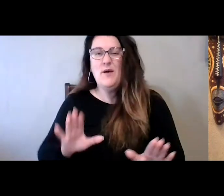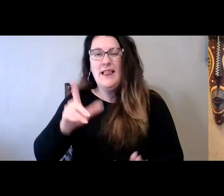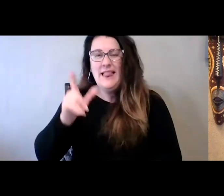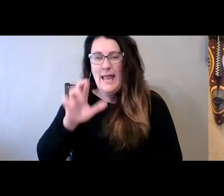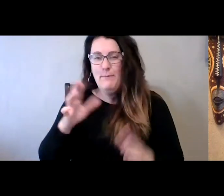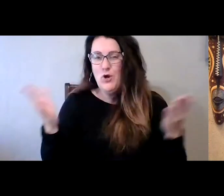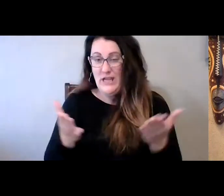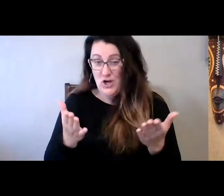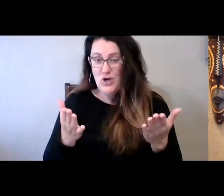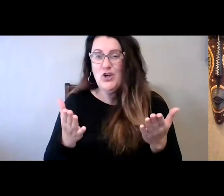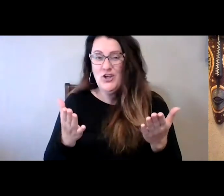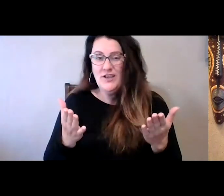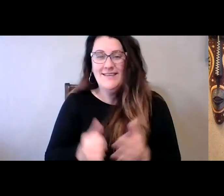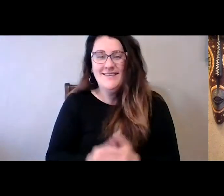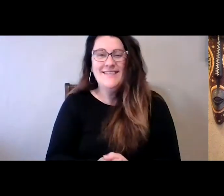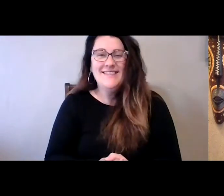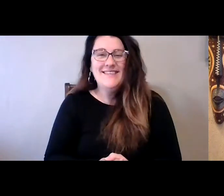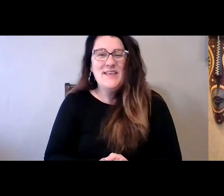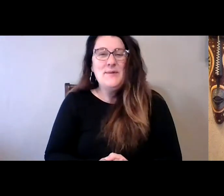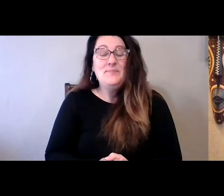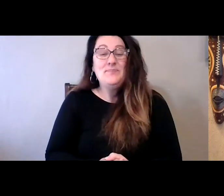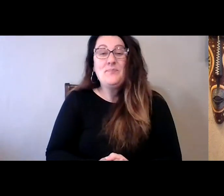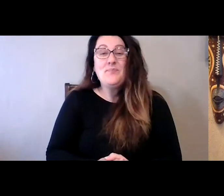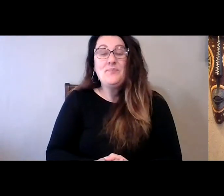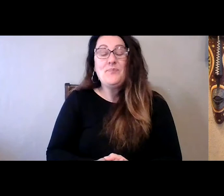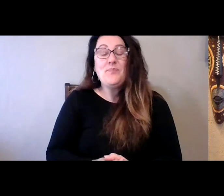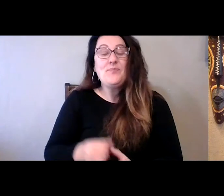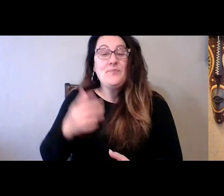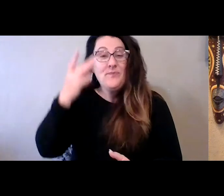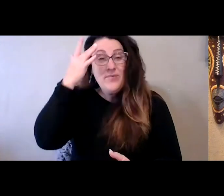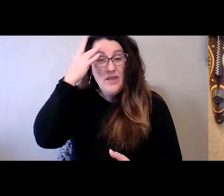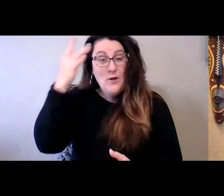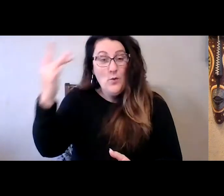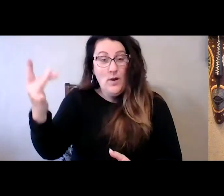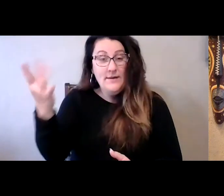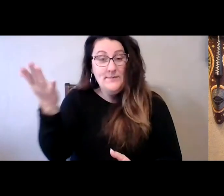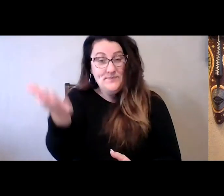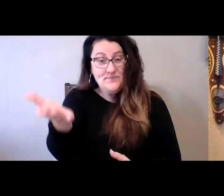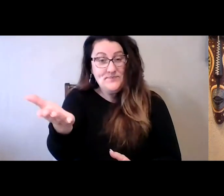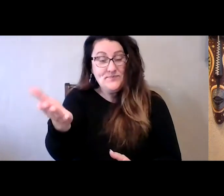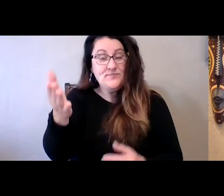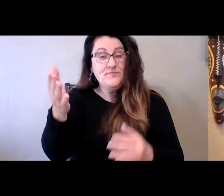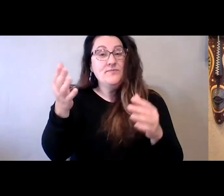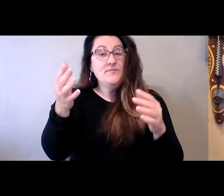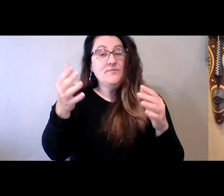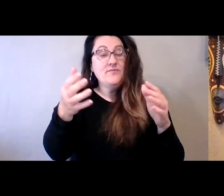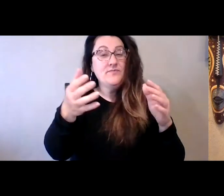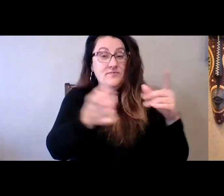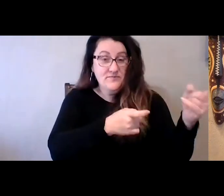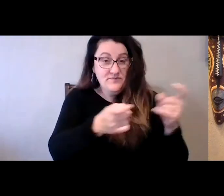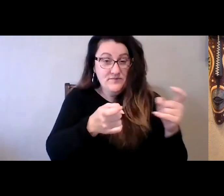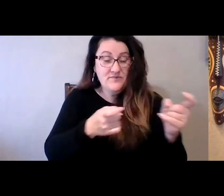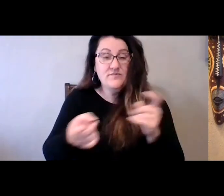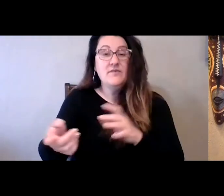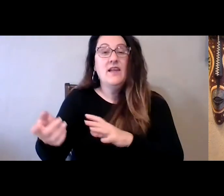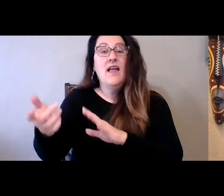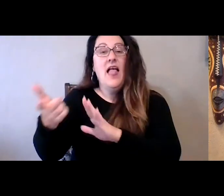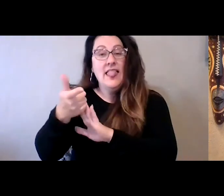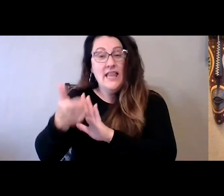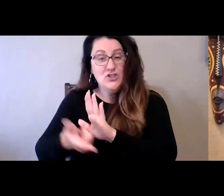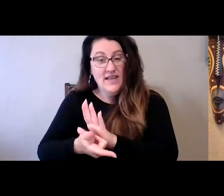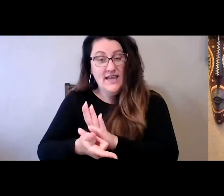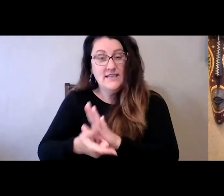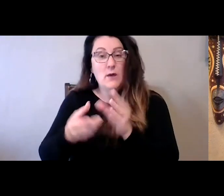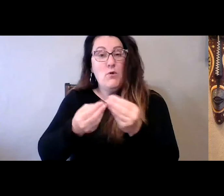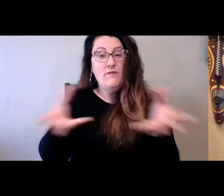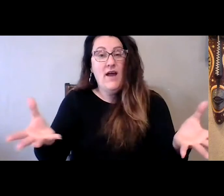here. But it's why we have been able to govern and legislate in a way that provides the rest of